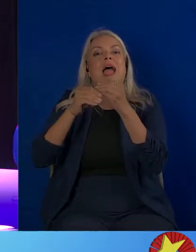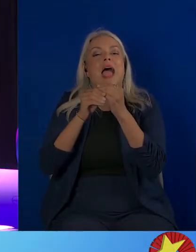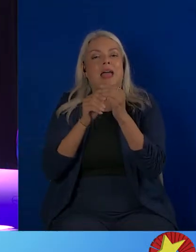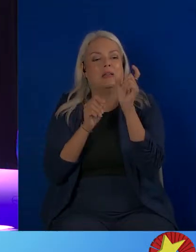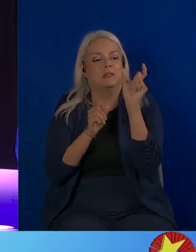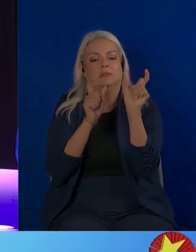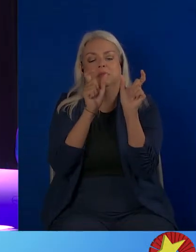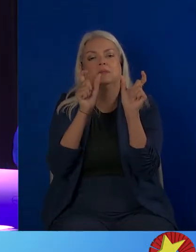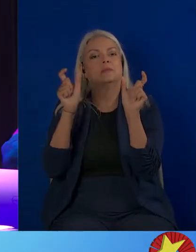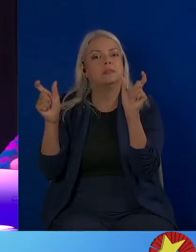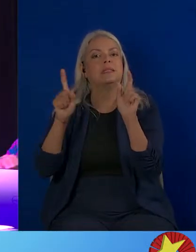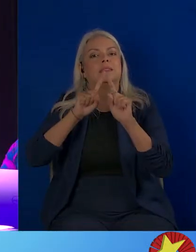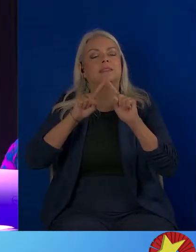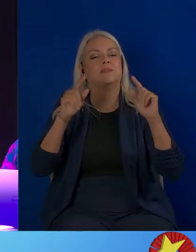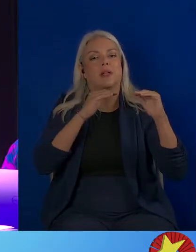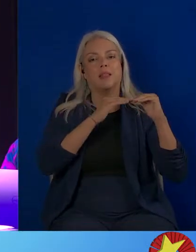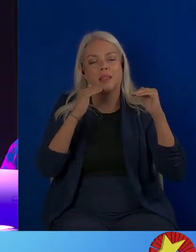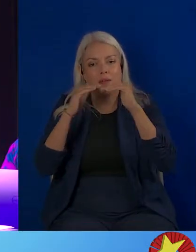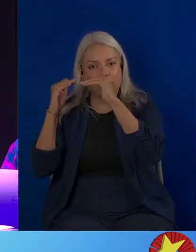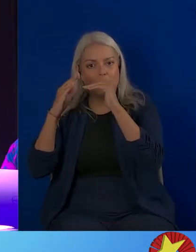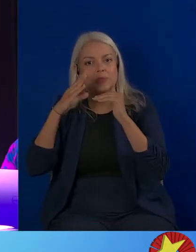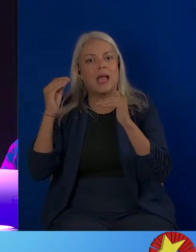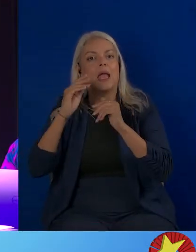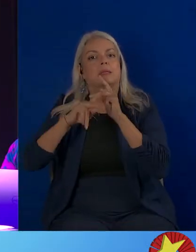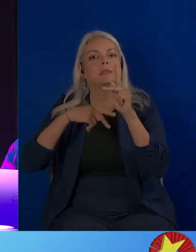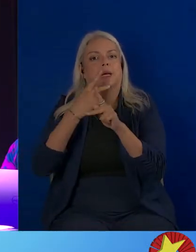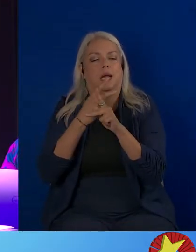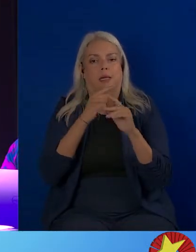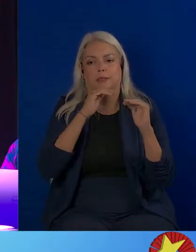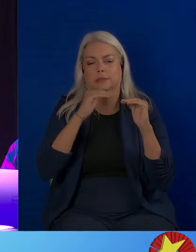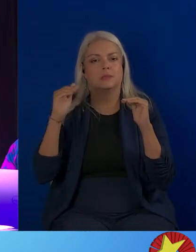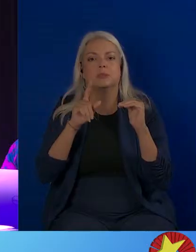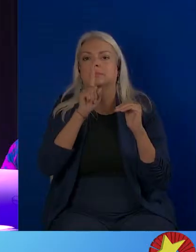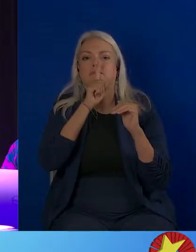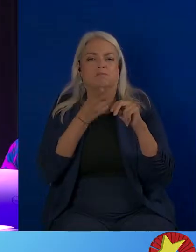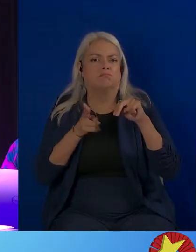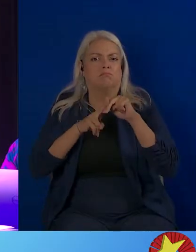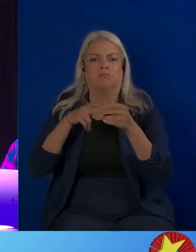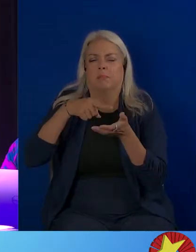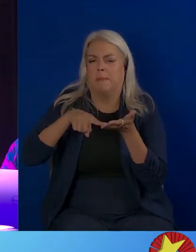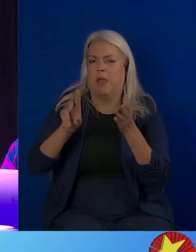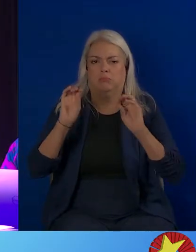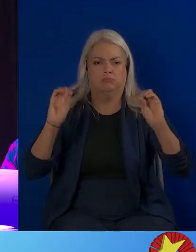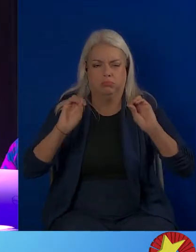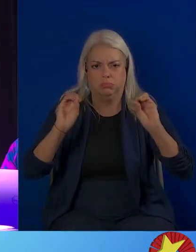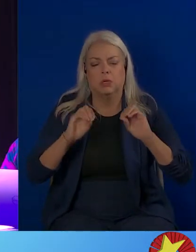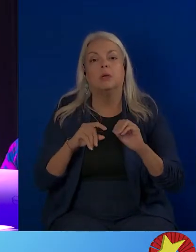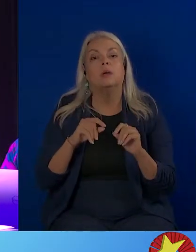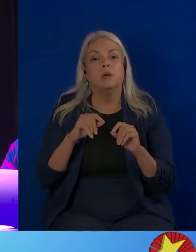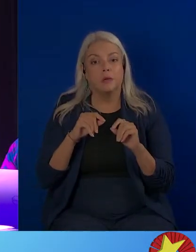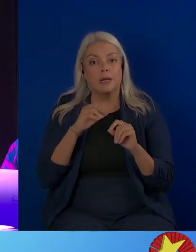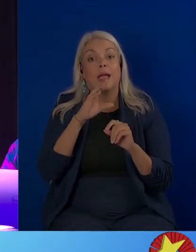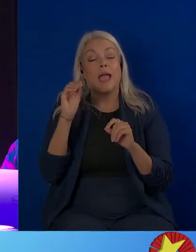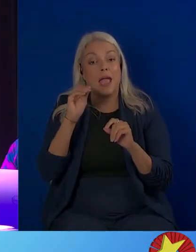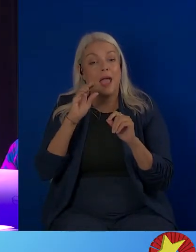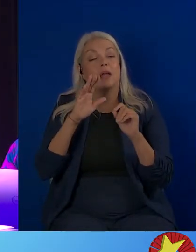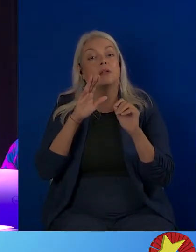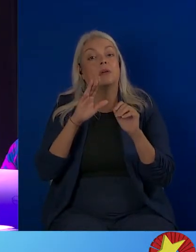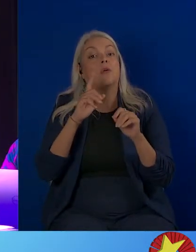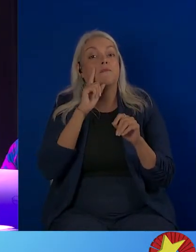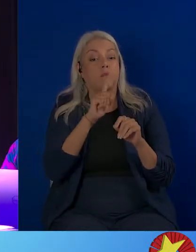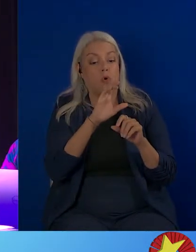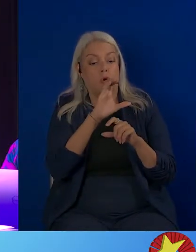and levels for each of the interpreter classifications. And additionally, for the classified special recruitment